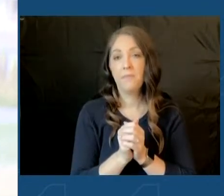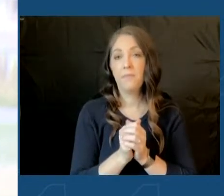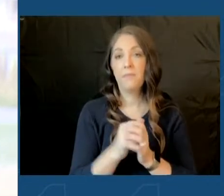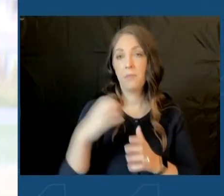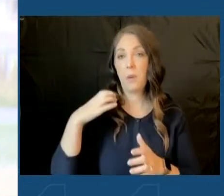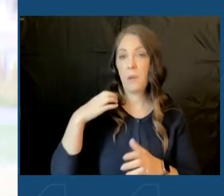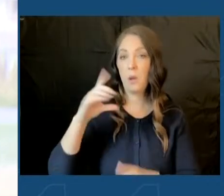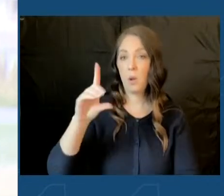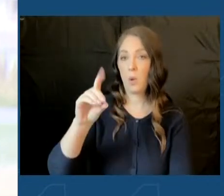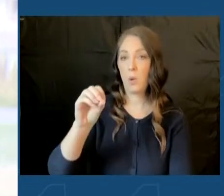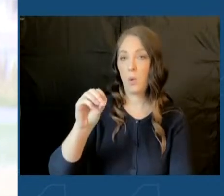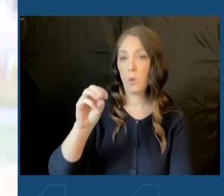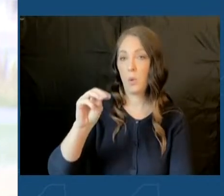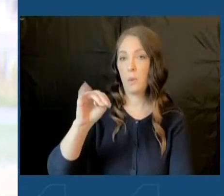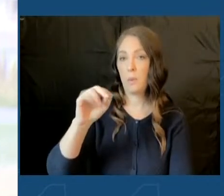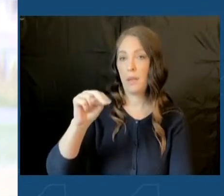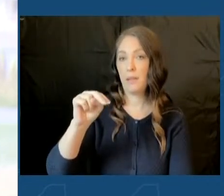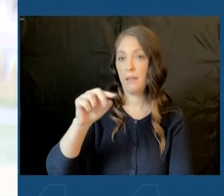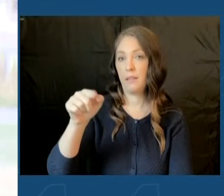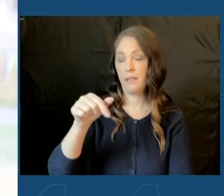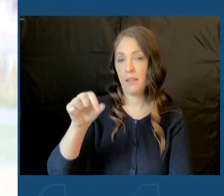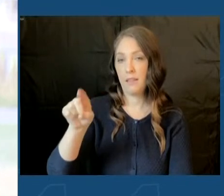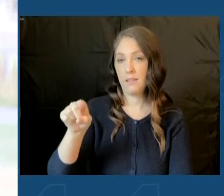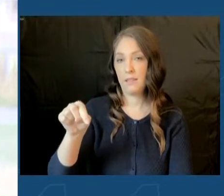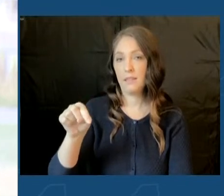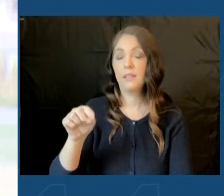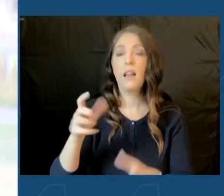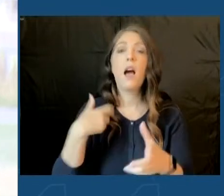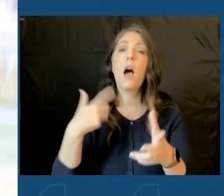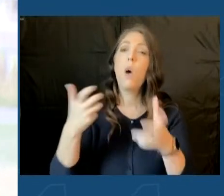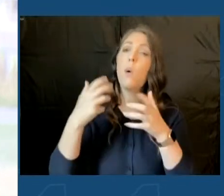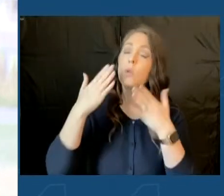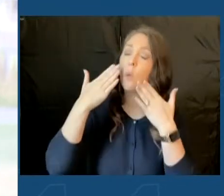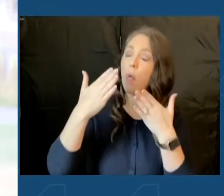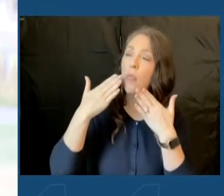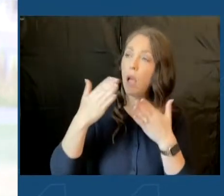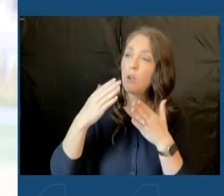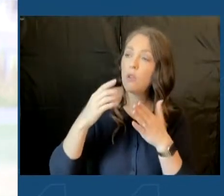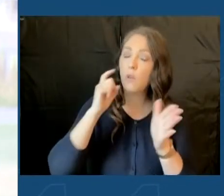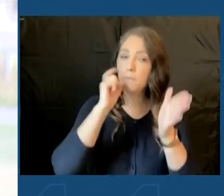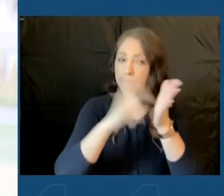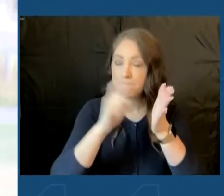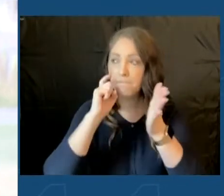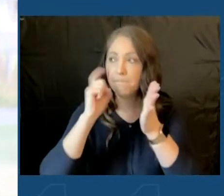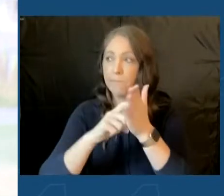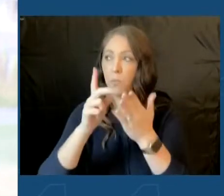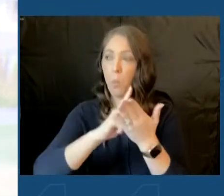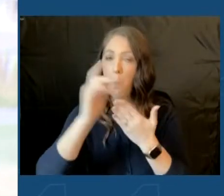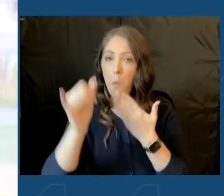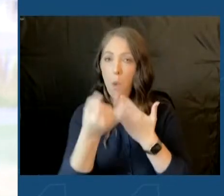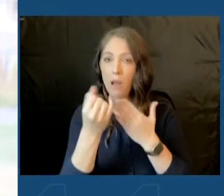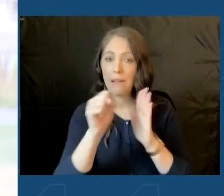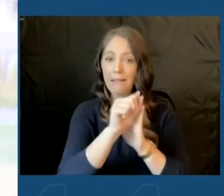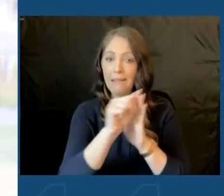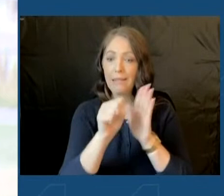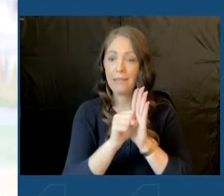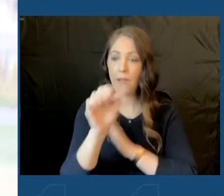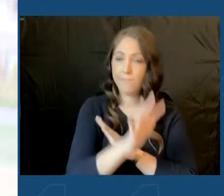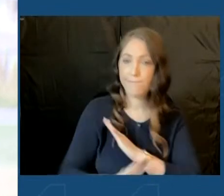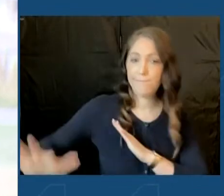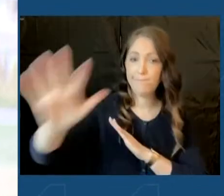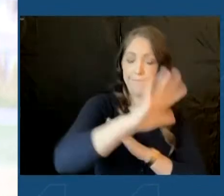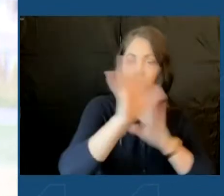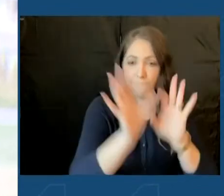Dominguez, I want to thank you for spotlighting projects all over the state that are important, but also realizing that we can right the wrongs